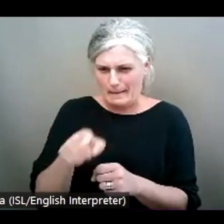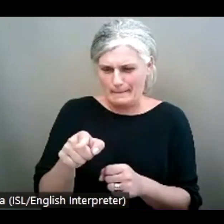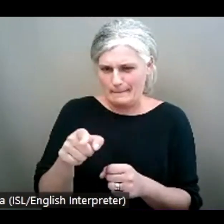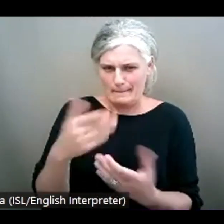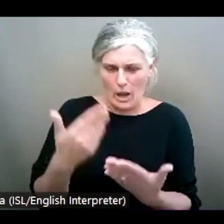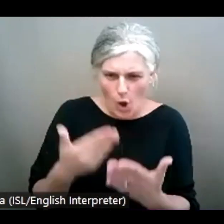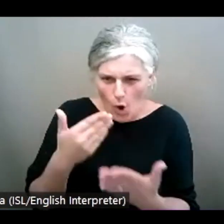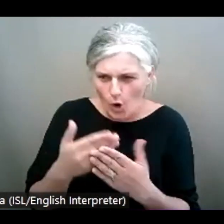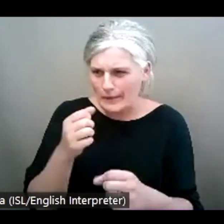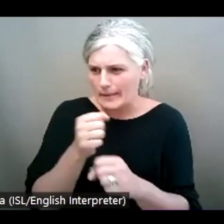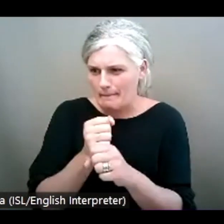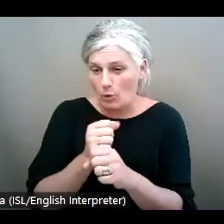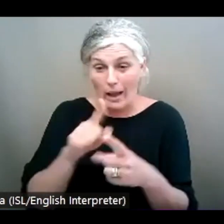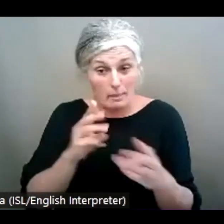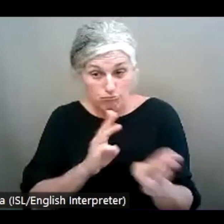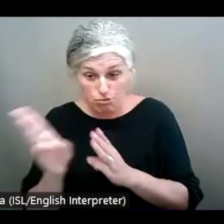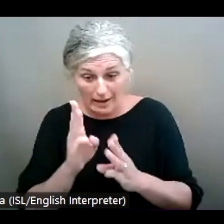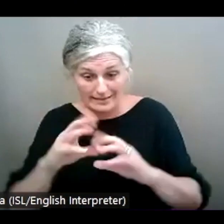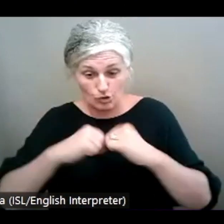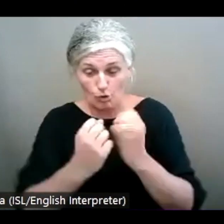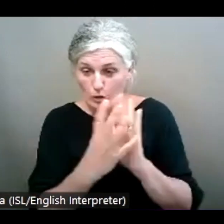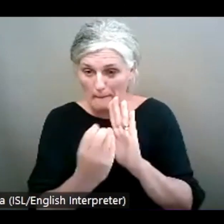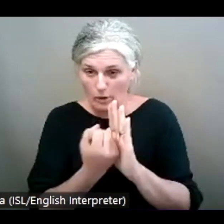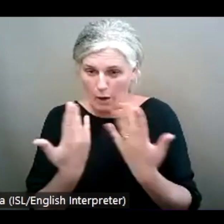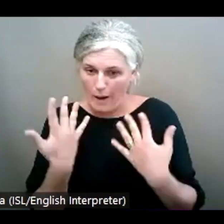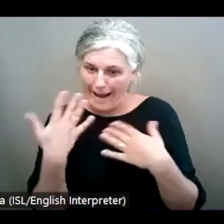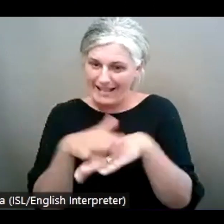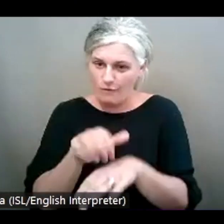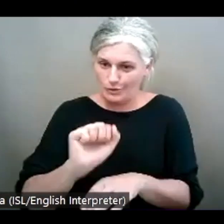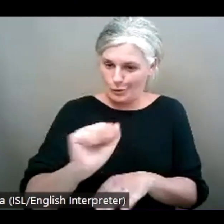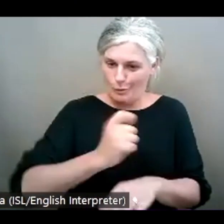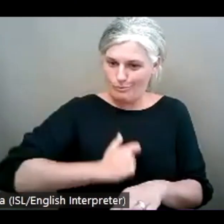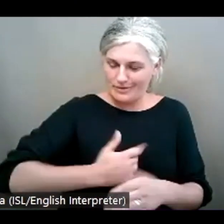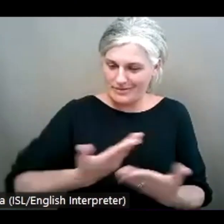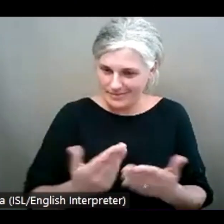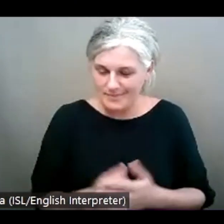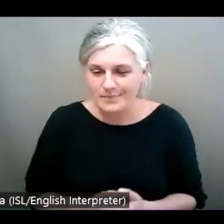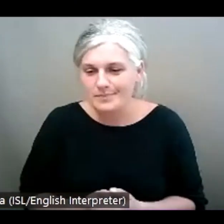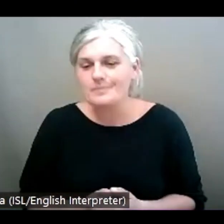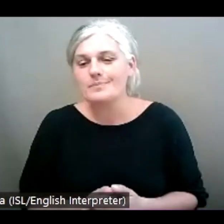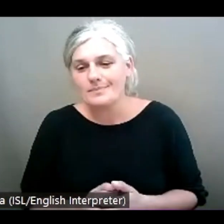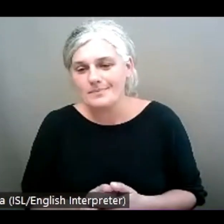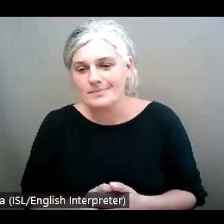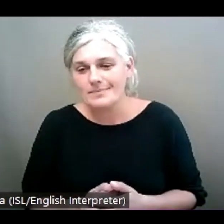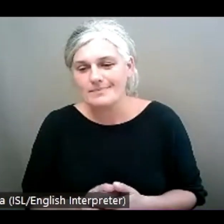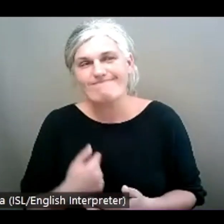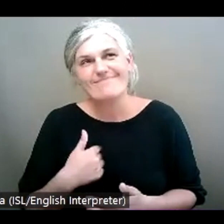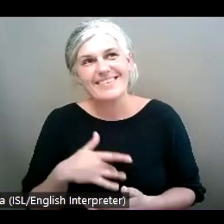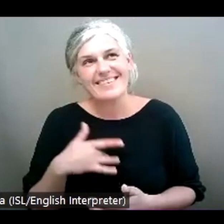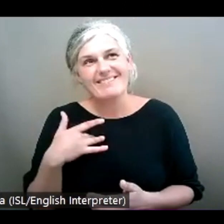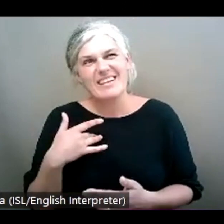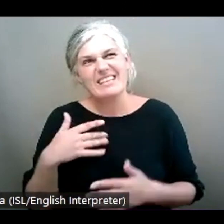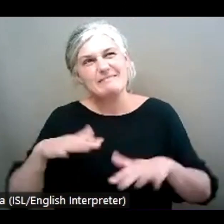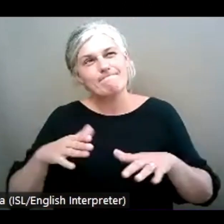learning impact of the social model on you as a disabled person? Yeah, I think I'm a little bit like James